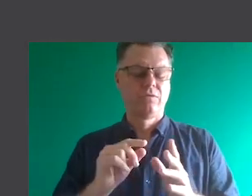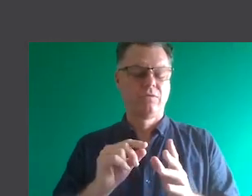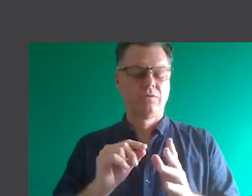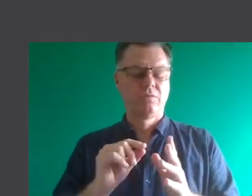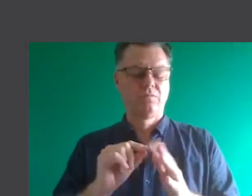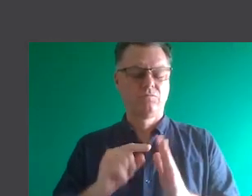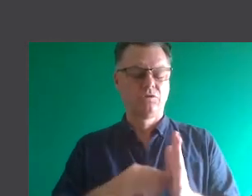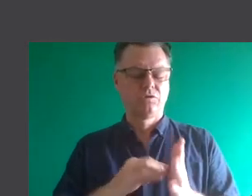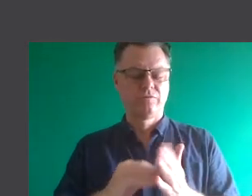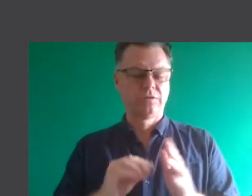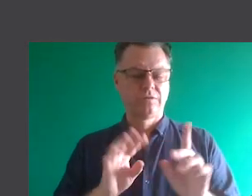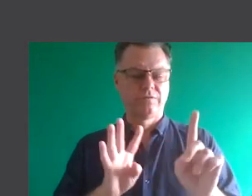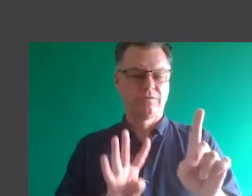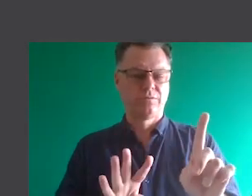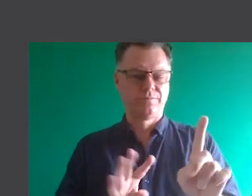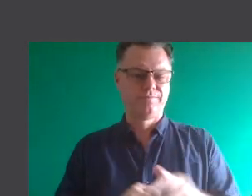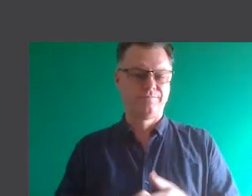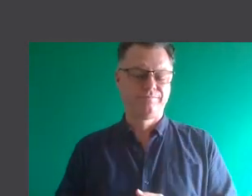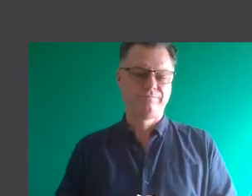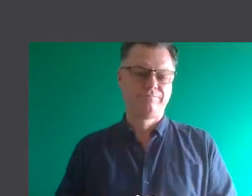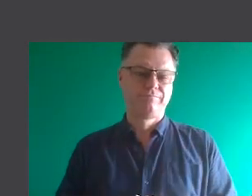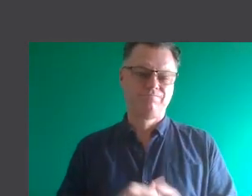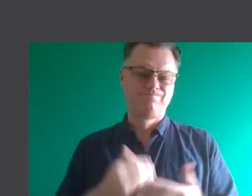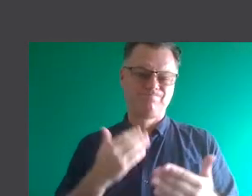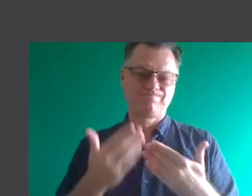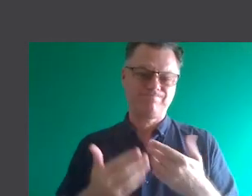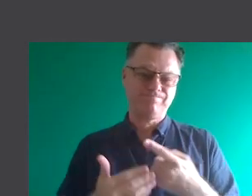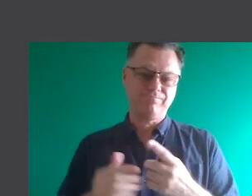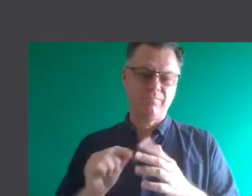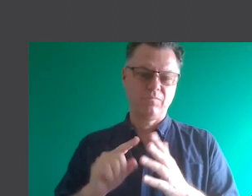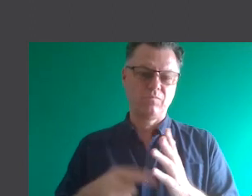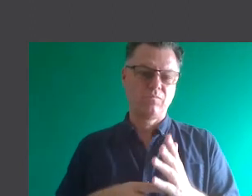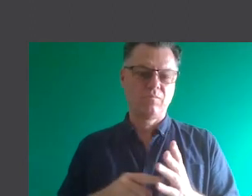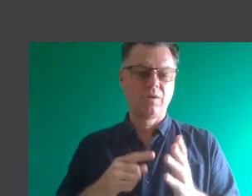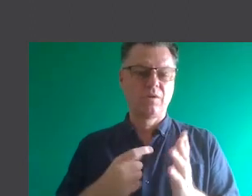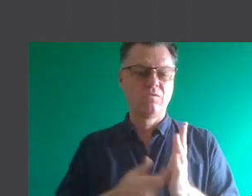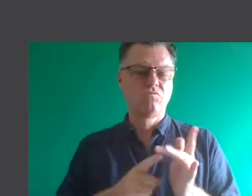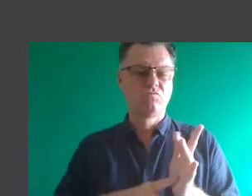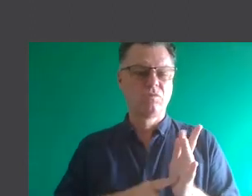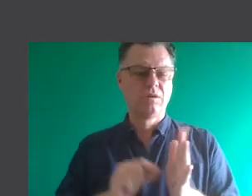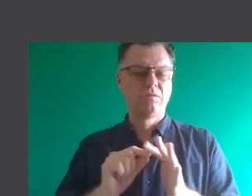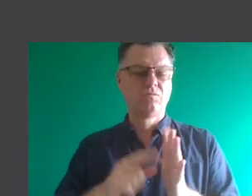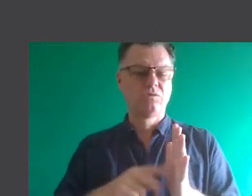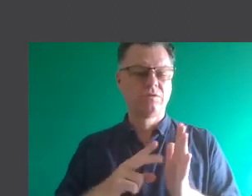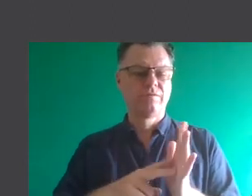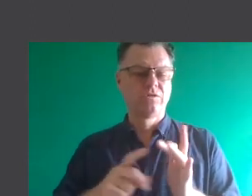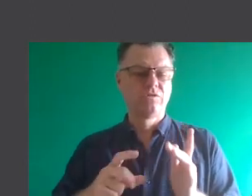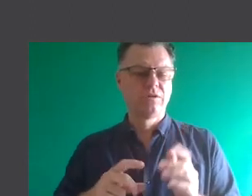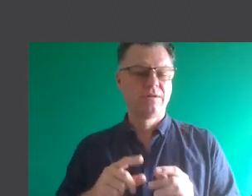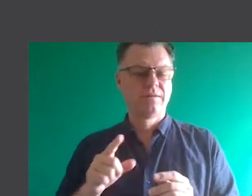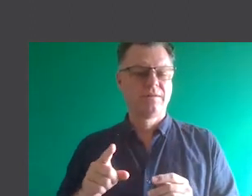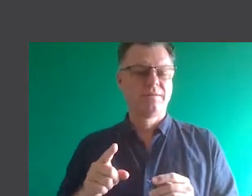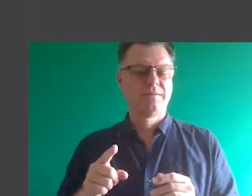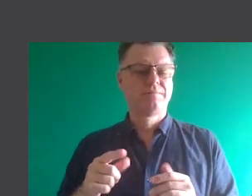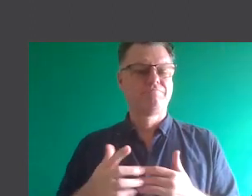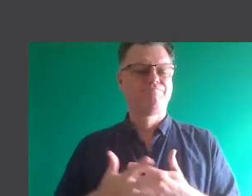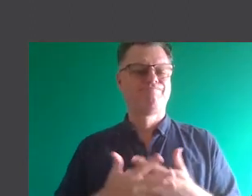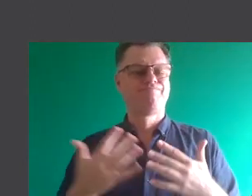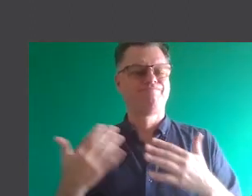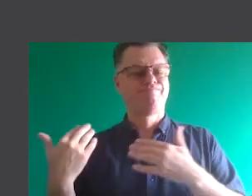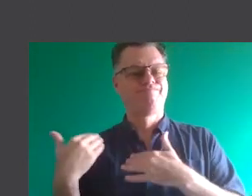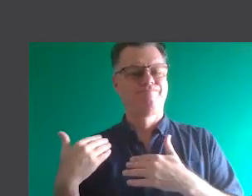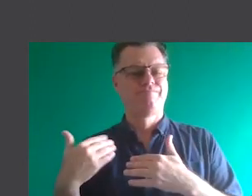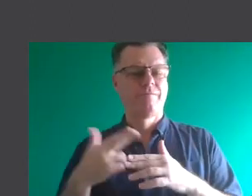four CEOs of the four project offices listed below on the slide. Probably worth giving a little bit of overview on the projects. Rail Projects